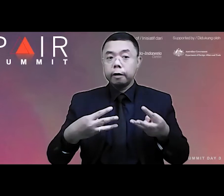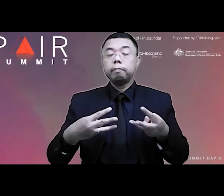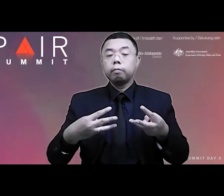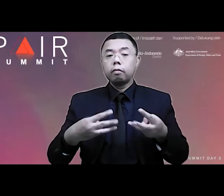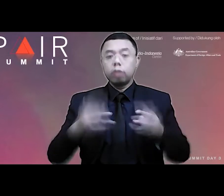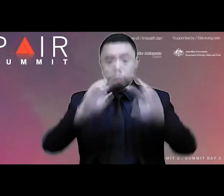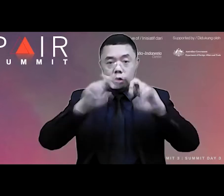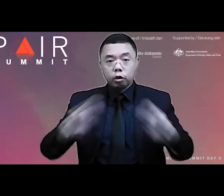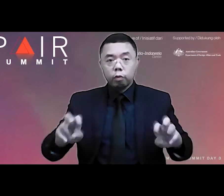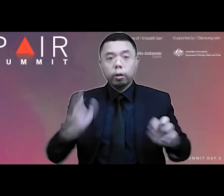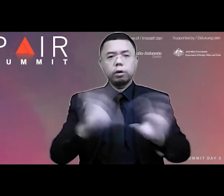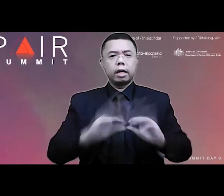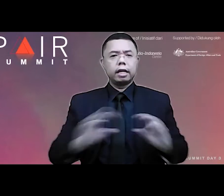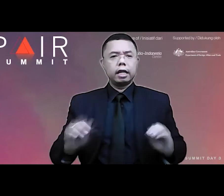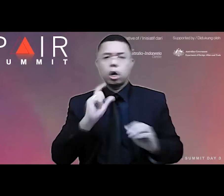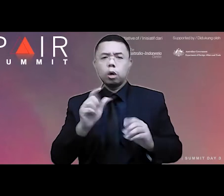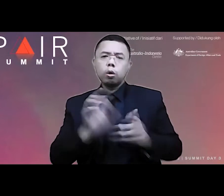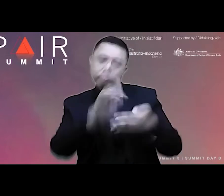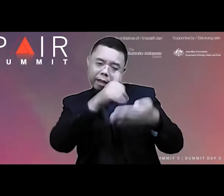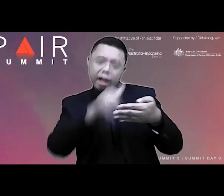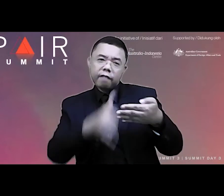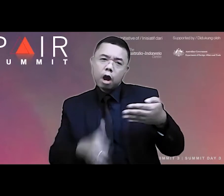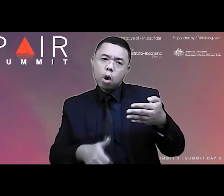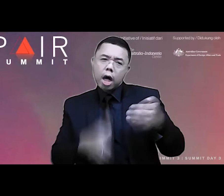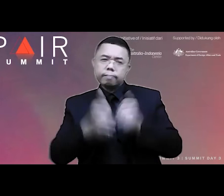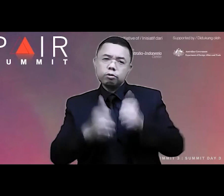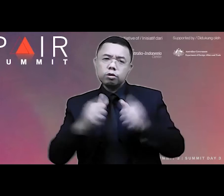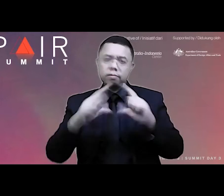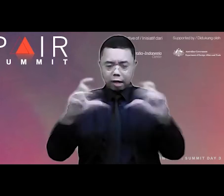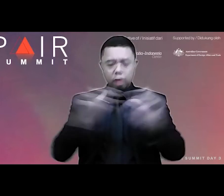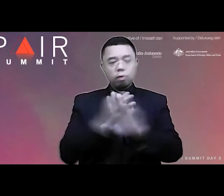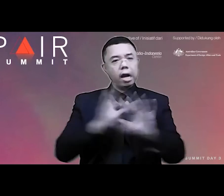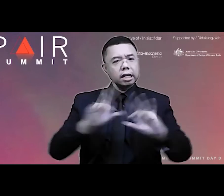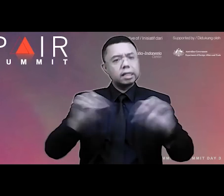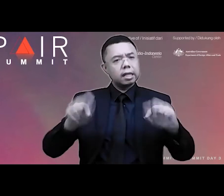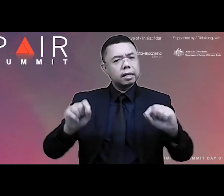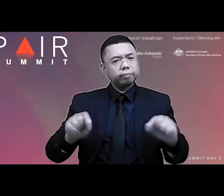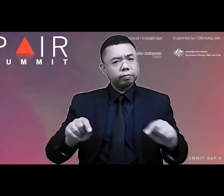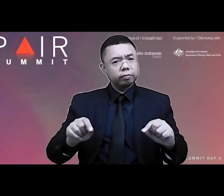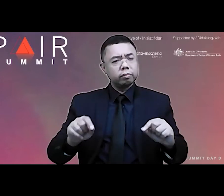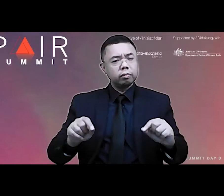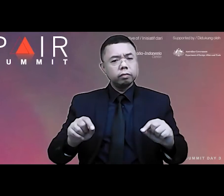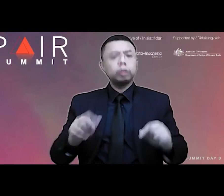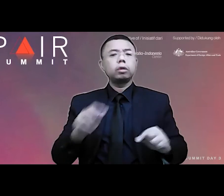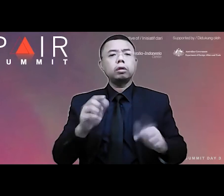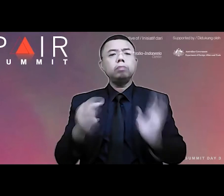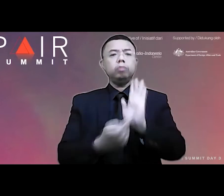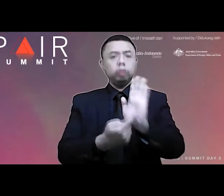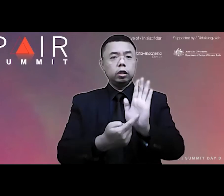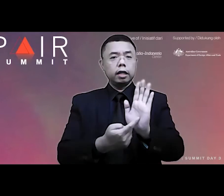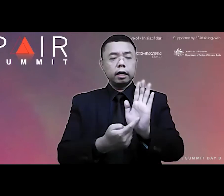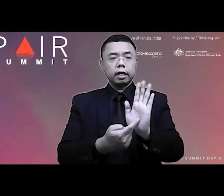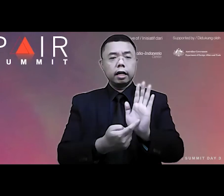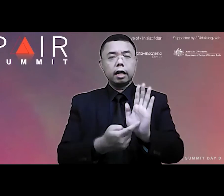the pre-job card, it shows that being registered and joining the program, the number of